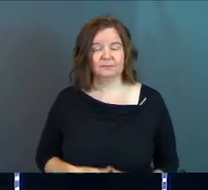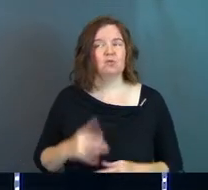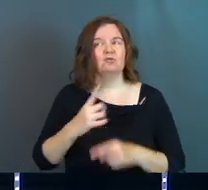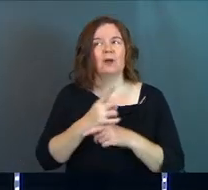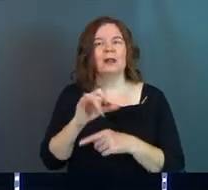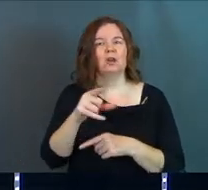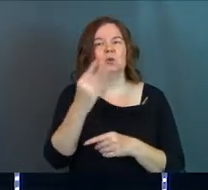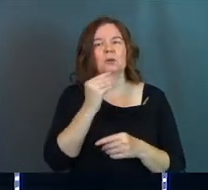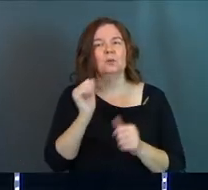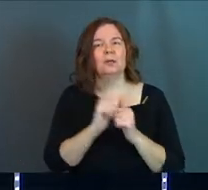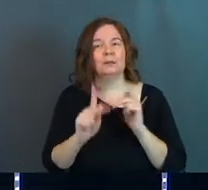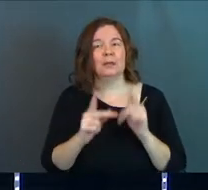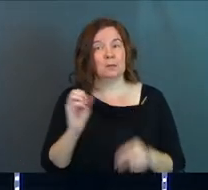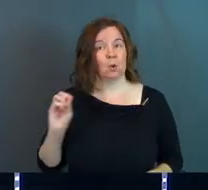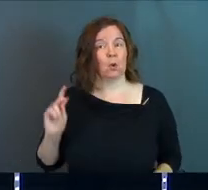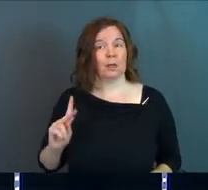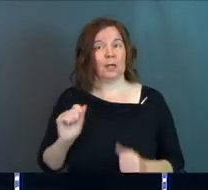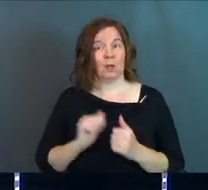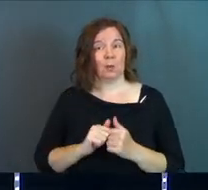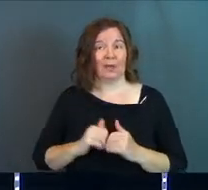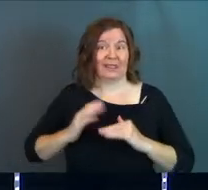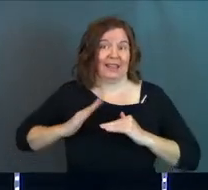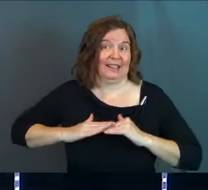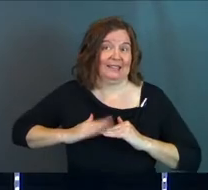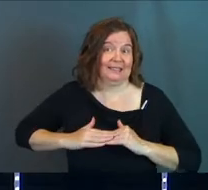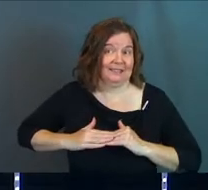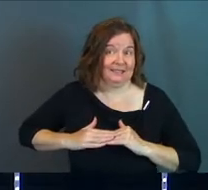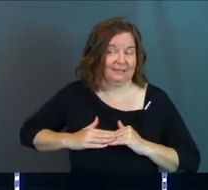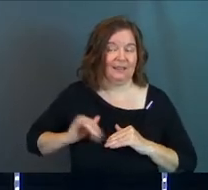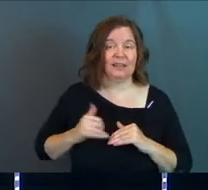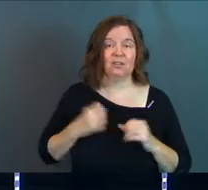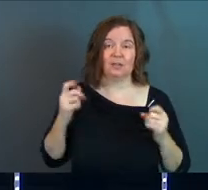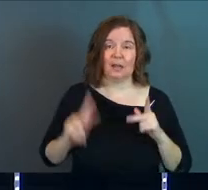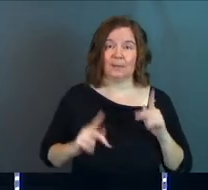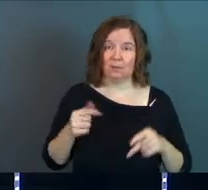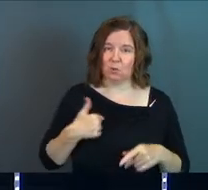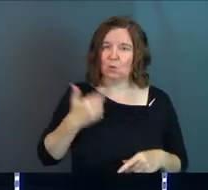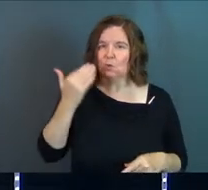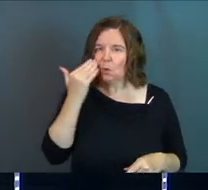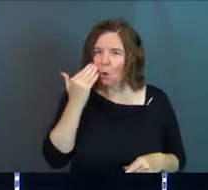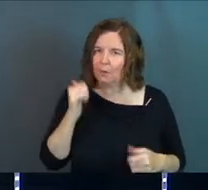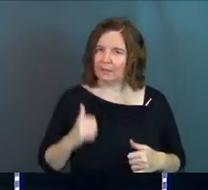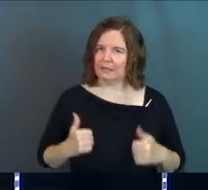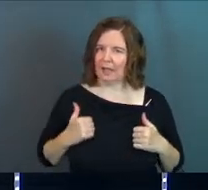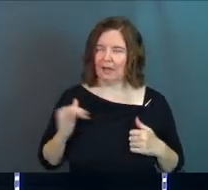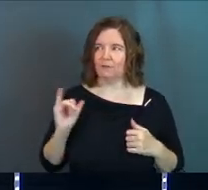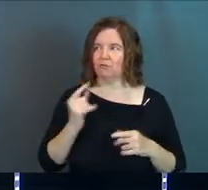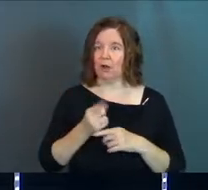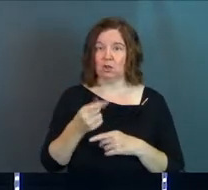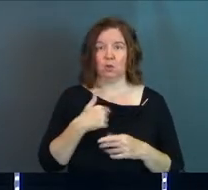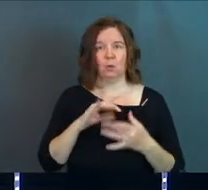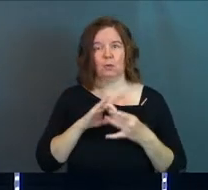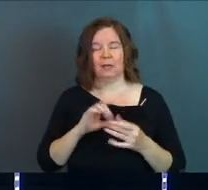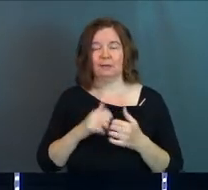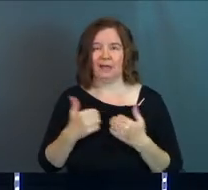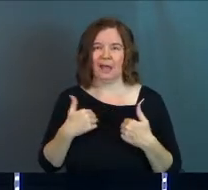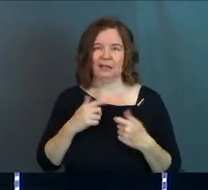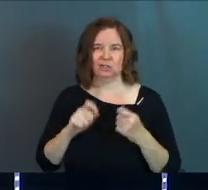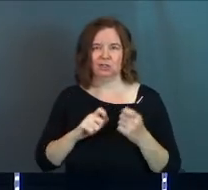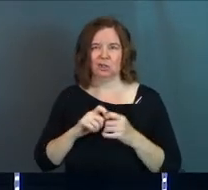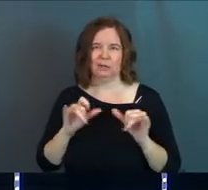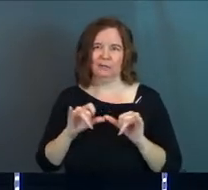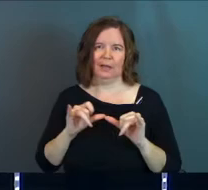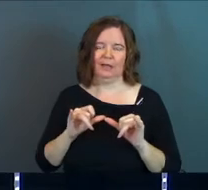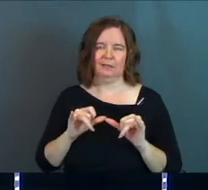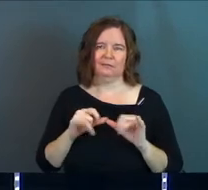Right? Like, you eat with people you're okay with, at least. Like, there's a lot of people you know in this life, right? Like your relationship has a certain